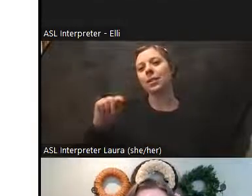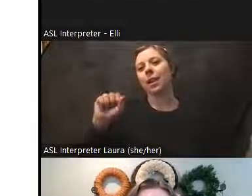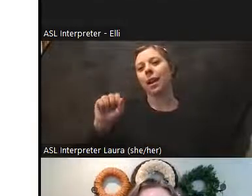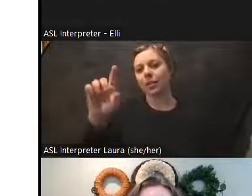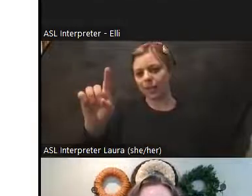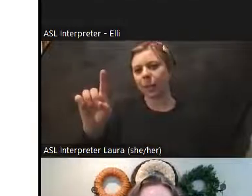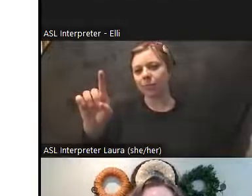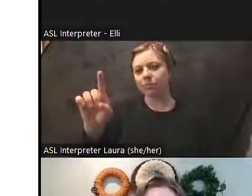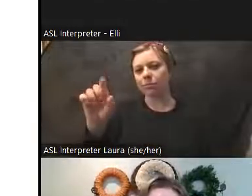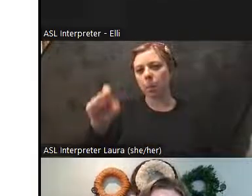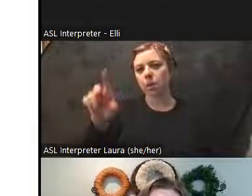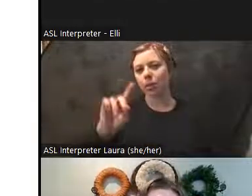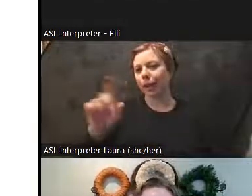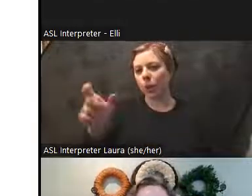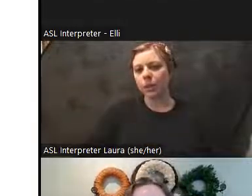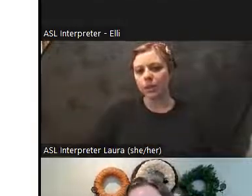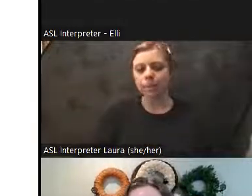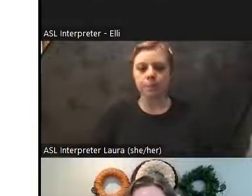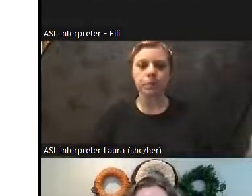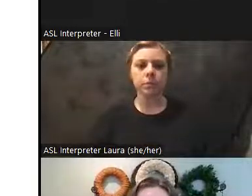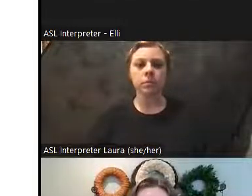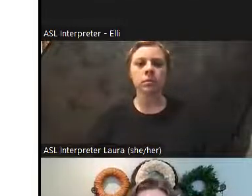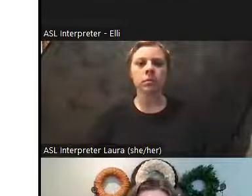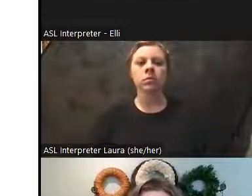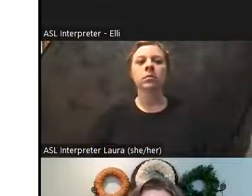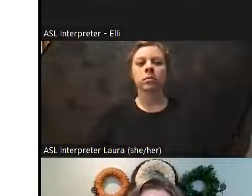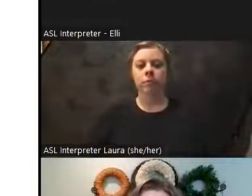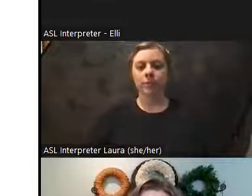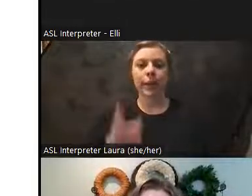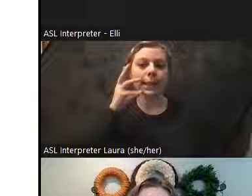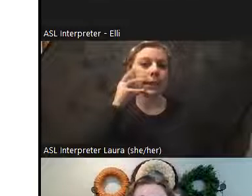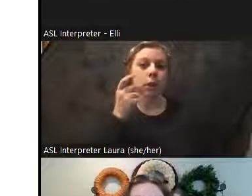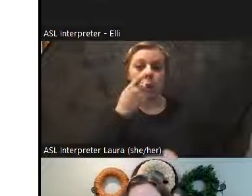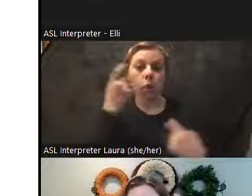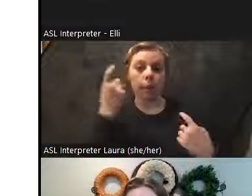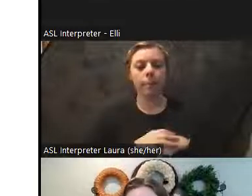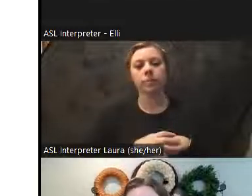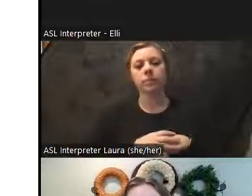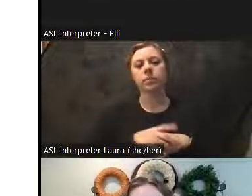So, experiencing trauma. We're going to discuss the definition of trauma and the